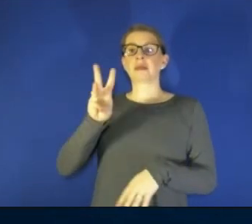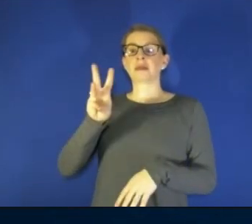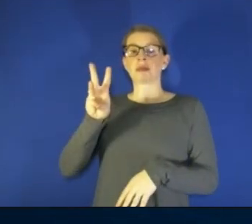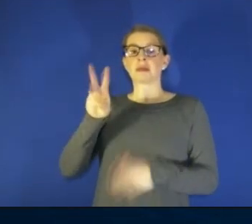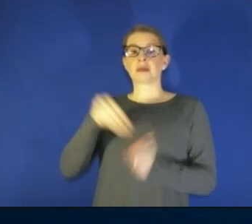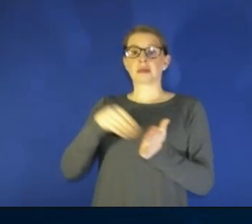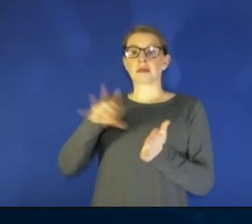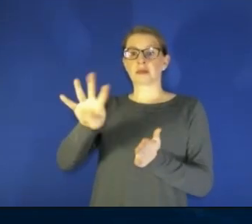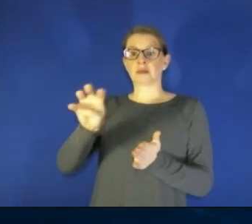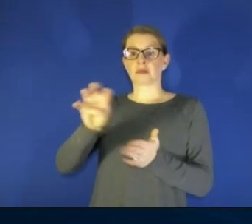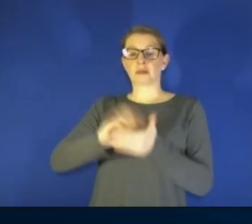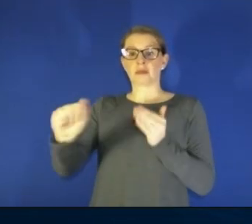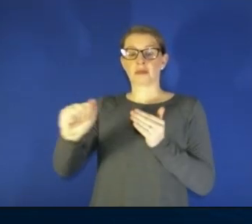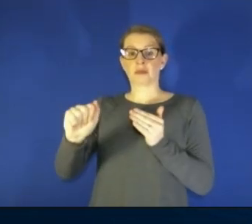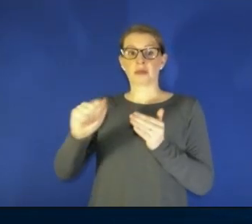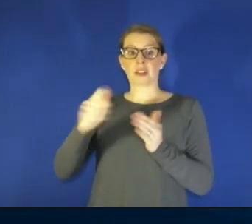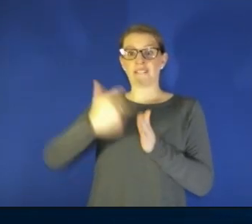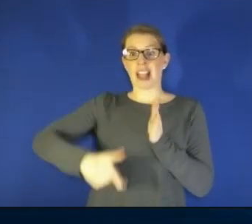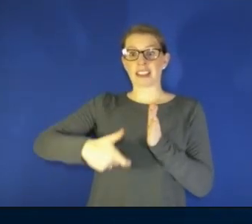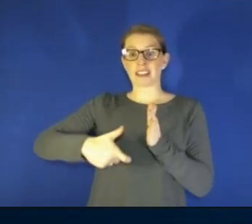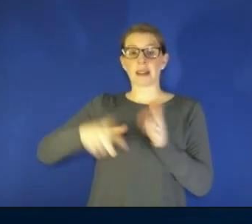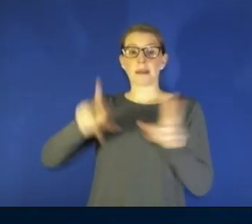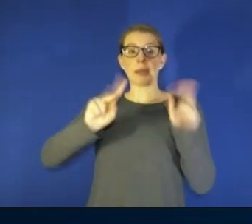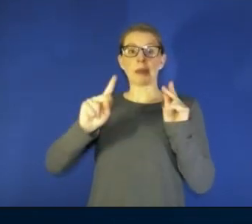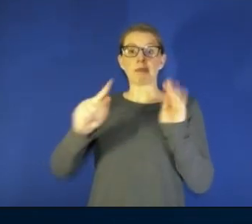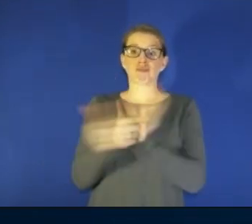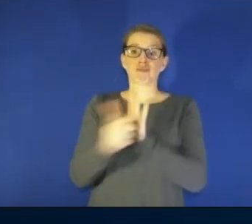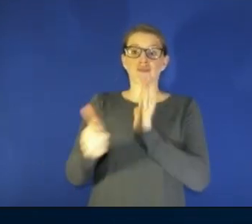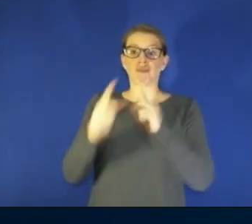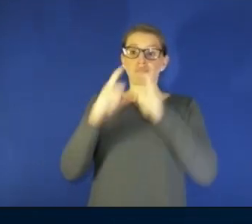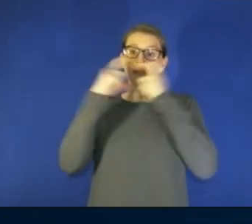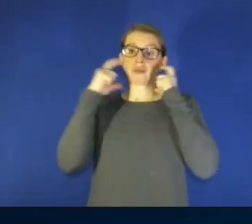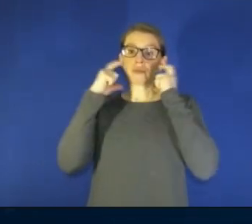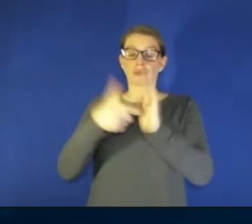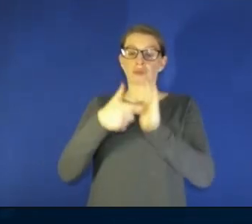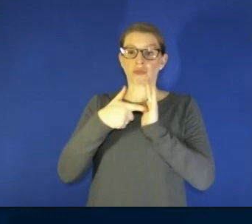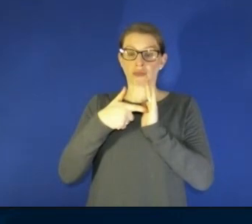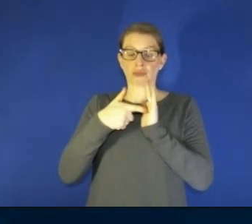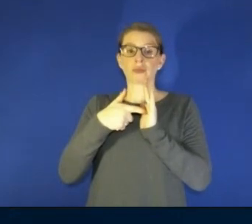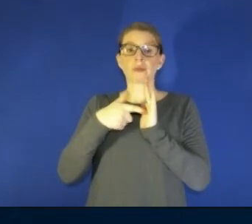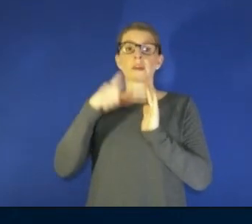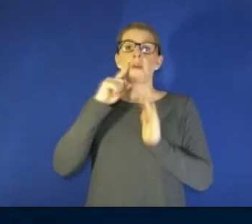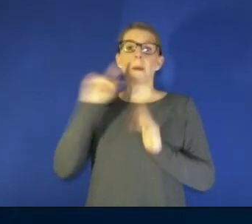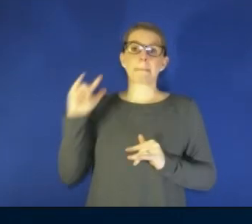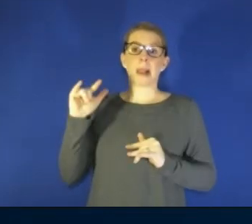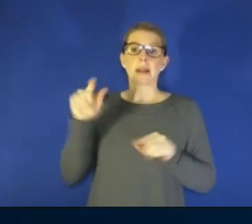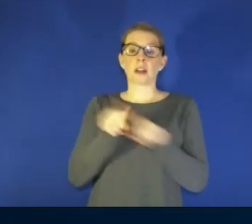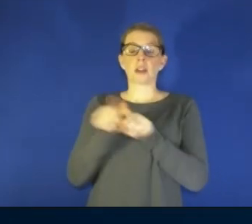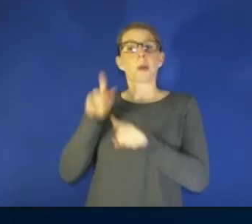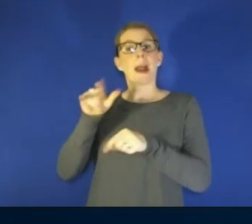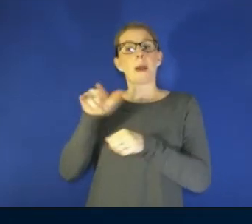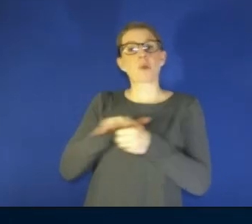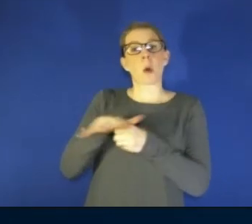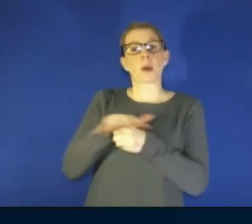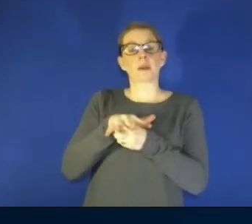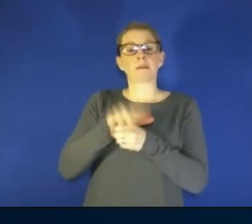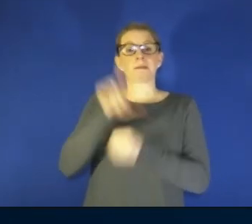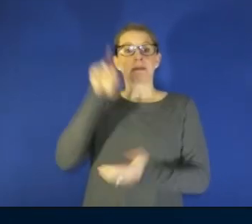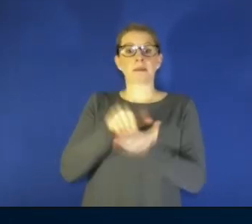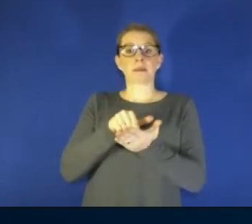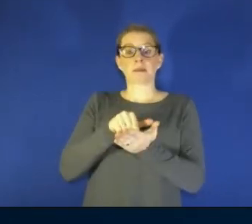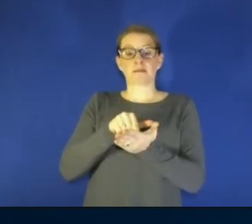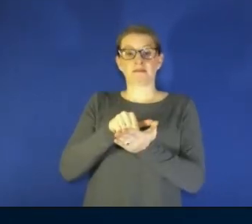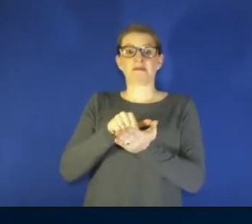over this past year for people violating the face mask requirements on planes and in airports. The nearly 1,000 fines handed